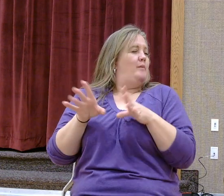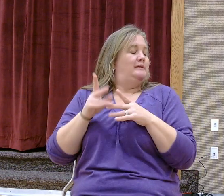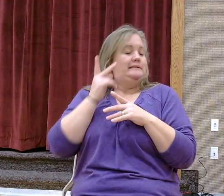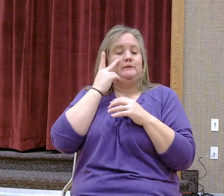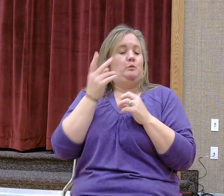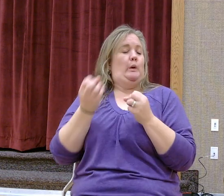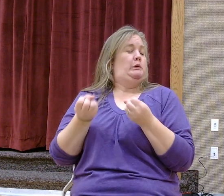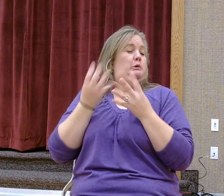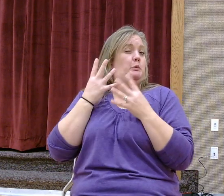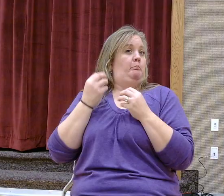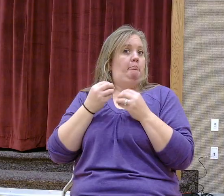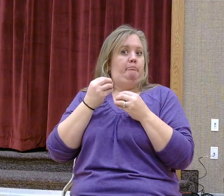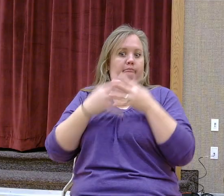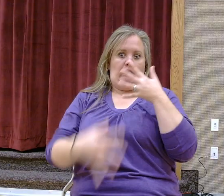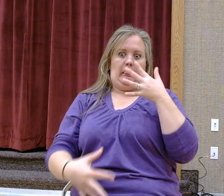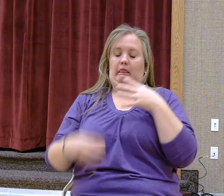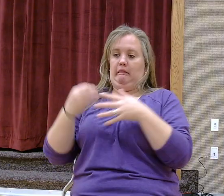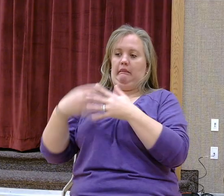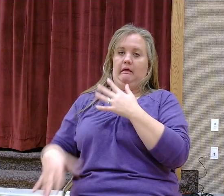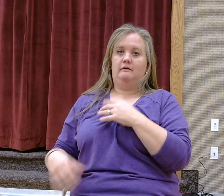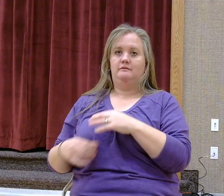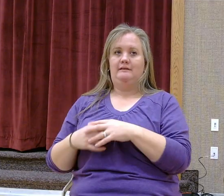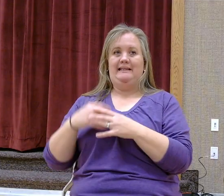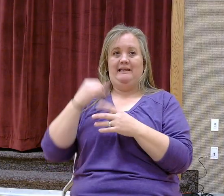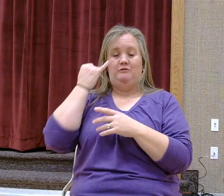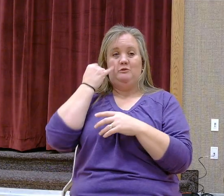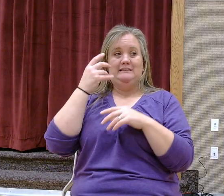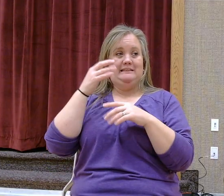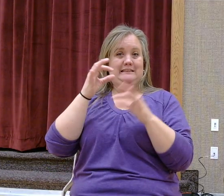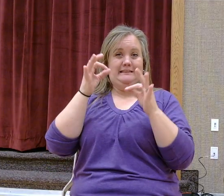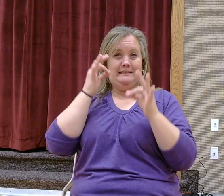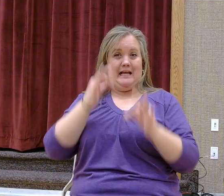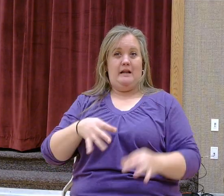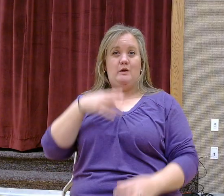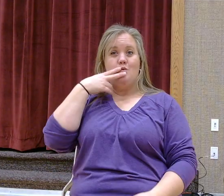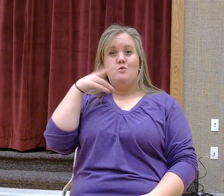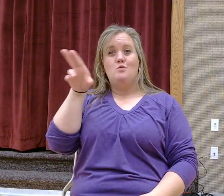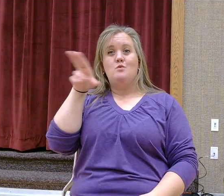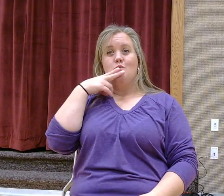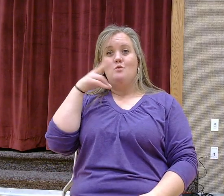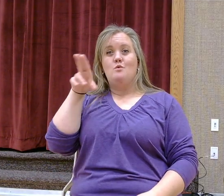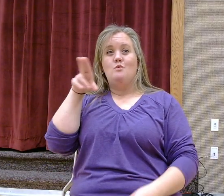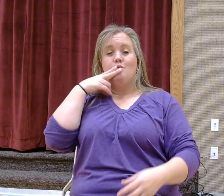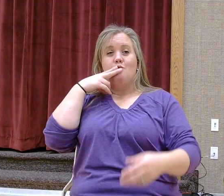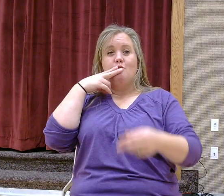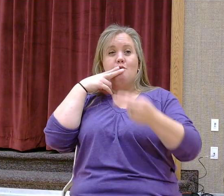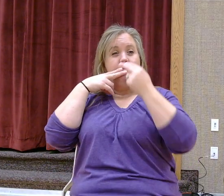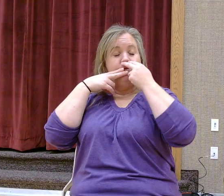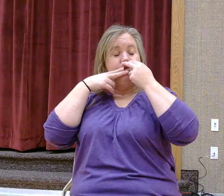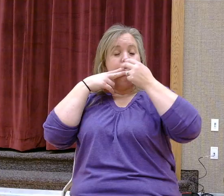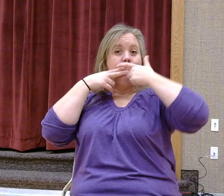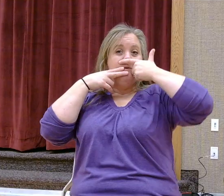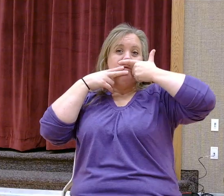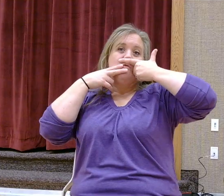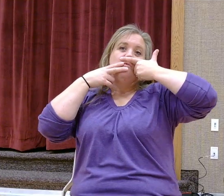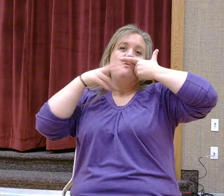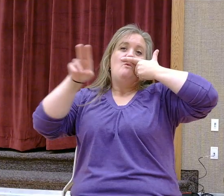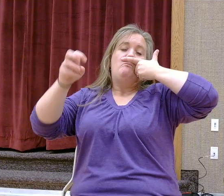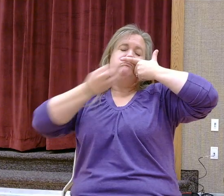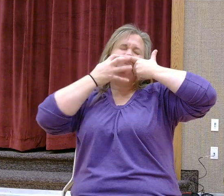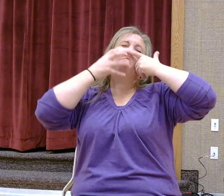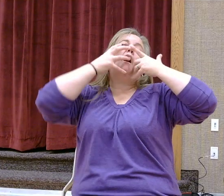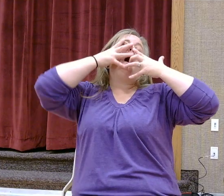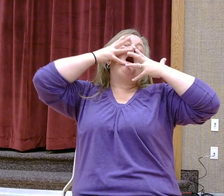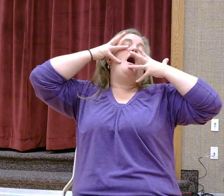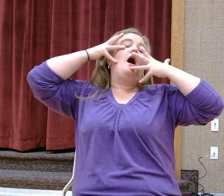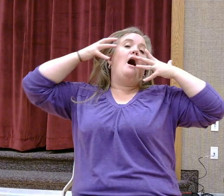many people, decide to smoke and with their oxygen, blow their face up, and just burns everywhere. And